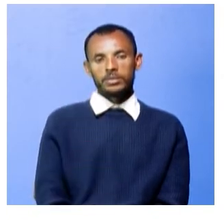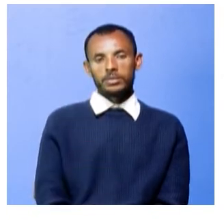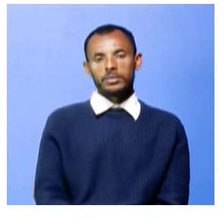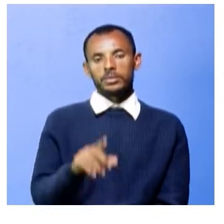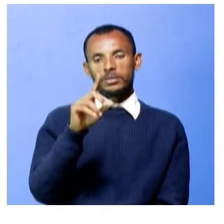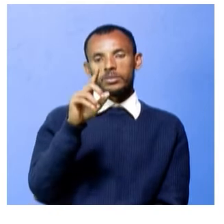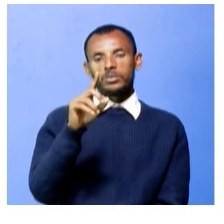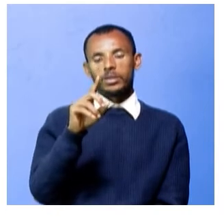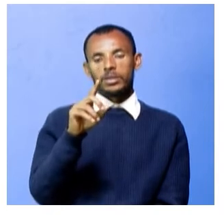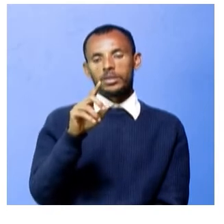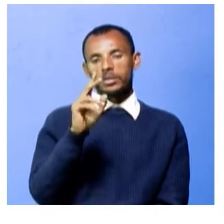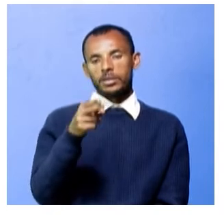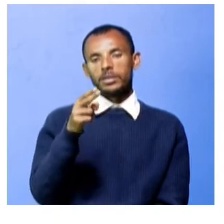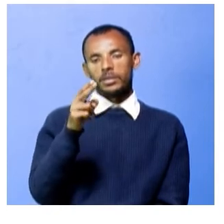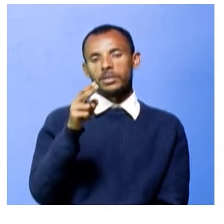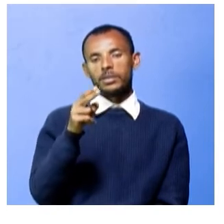one head,